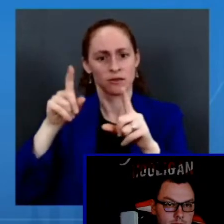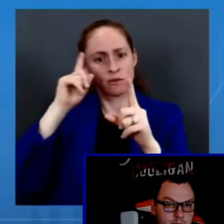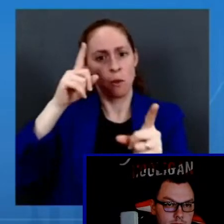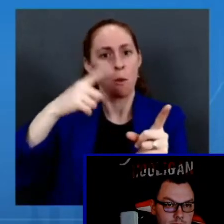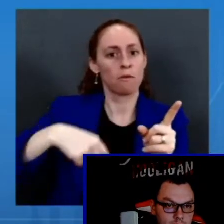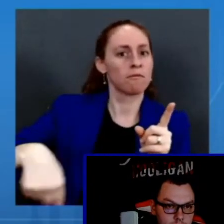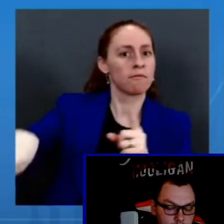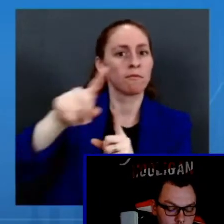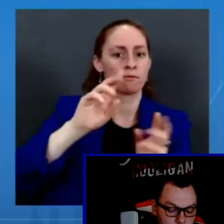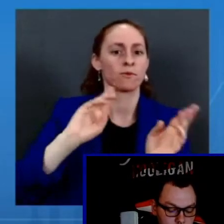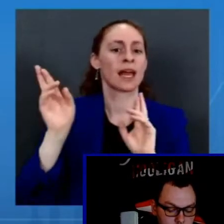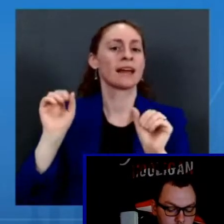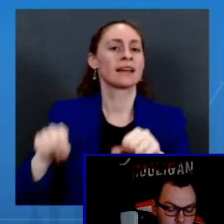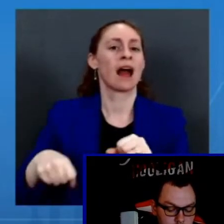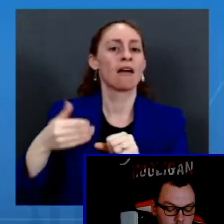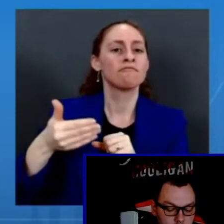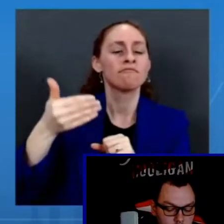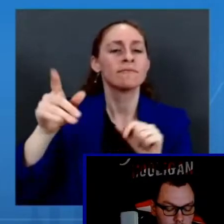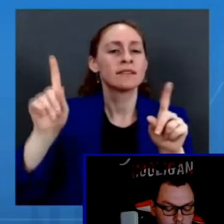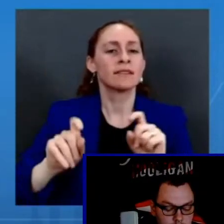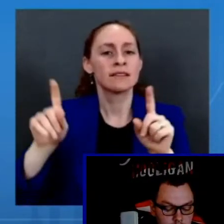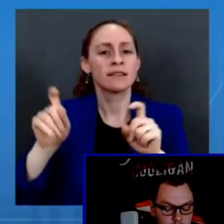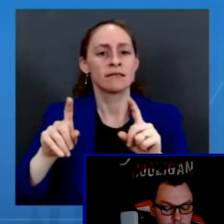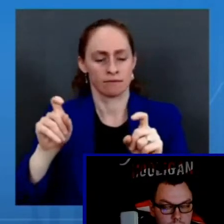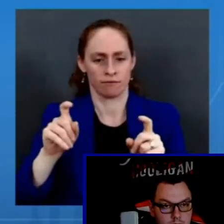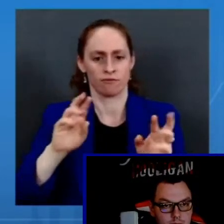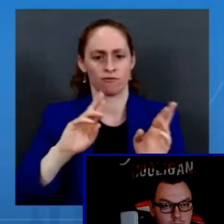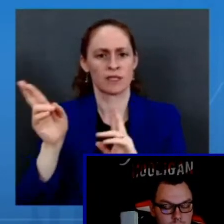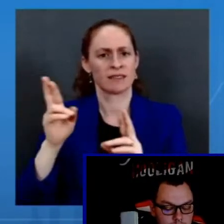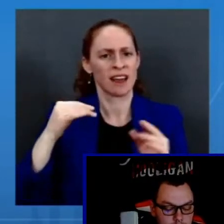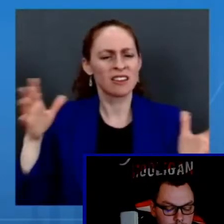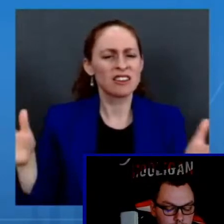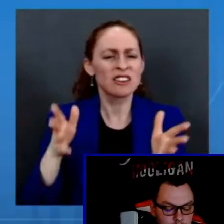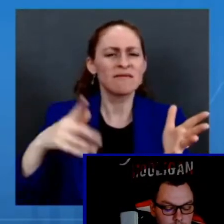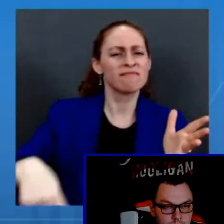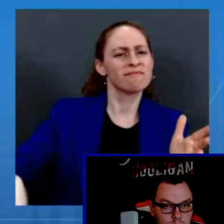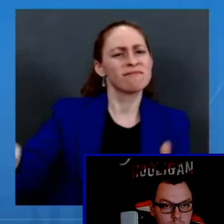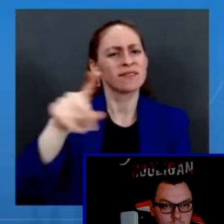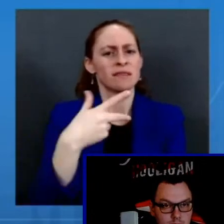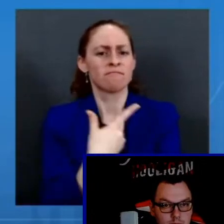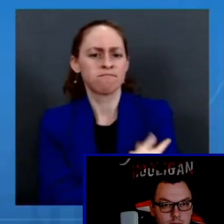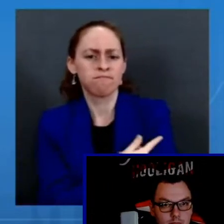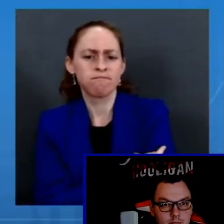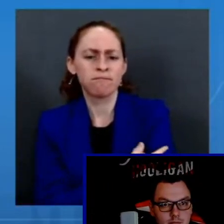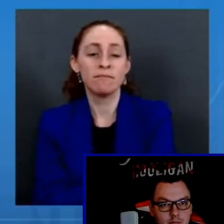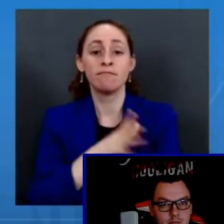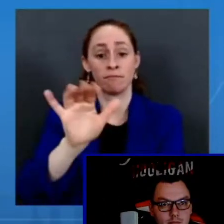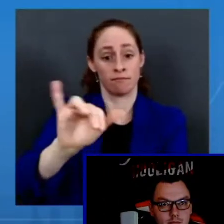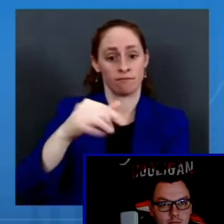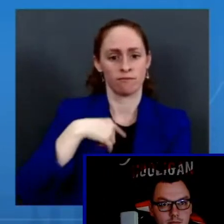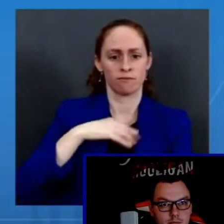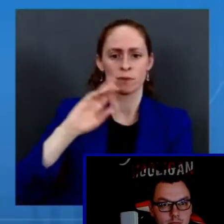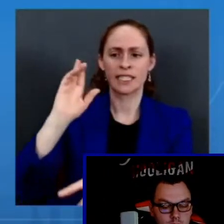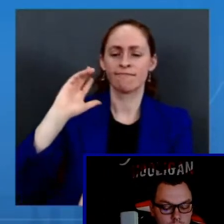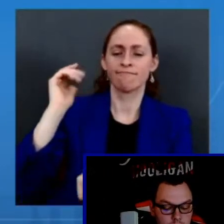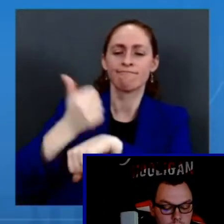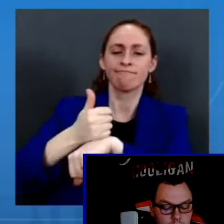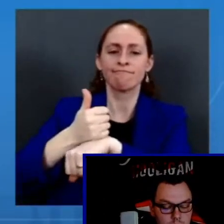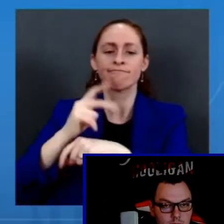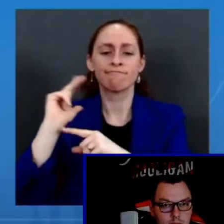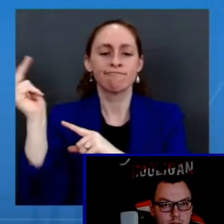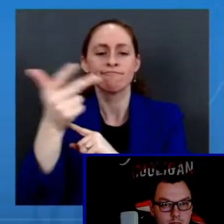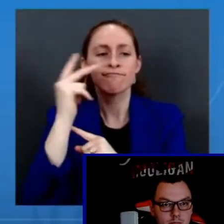vaccinators in the field, and tens of thousands of new appointments. Let me reiterate what the president said